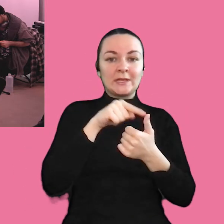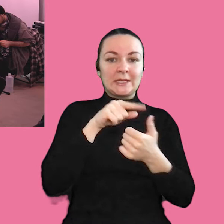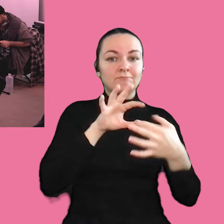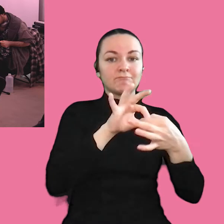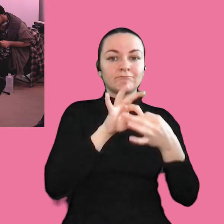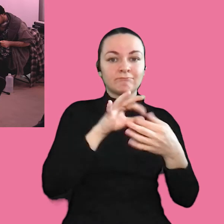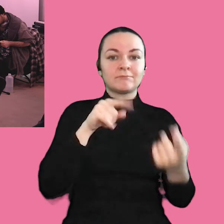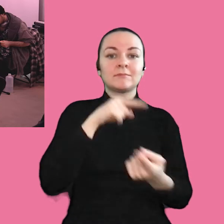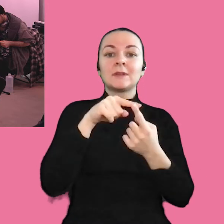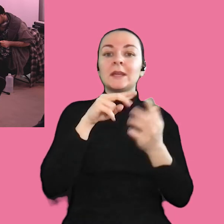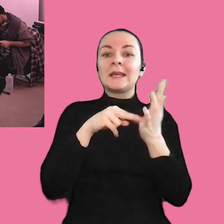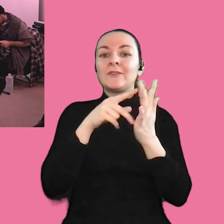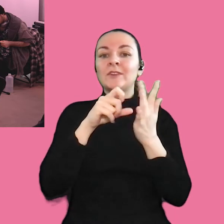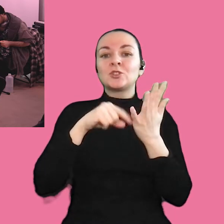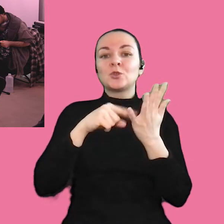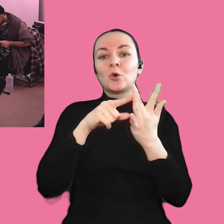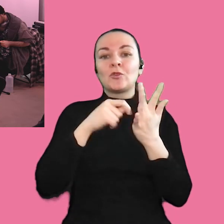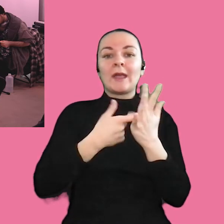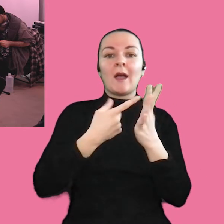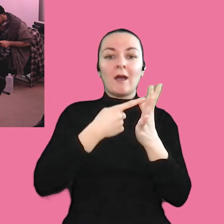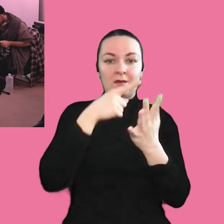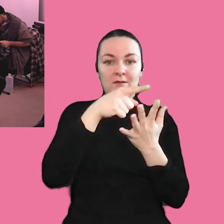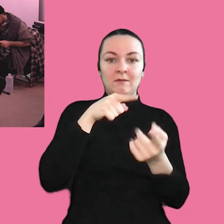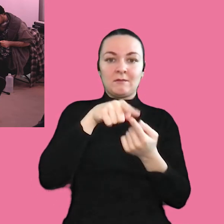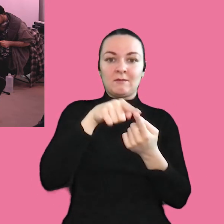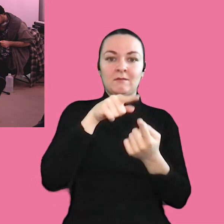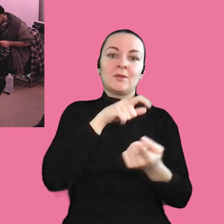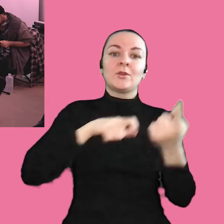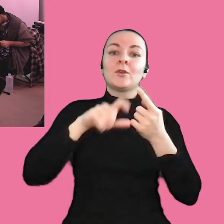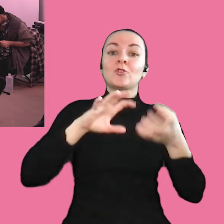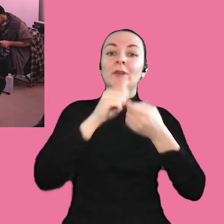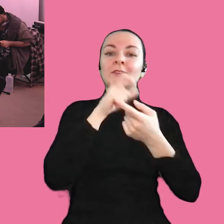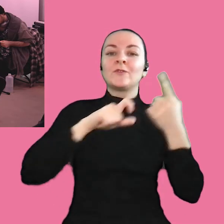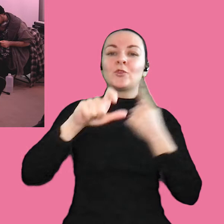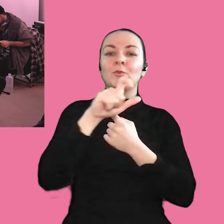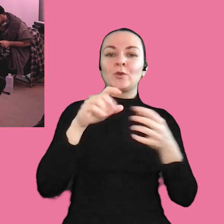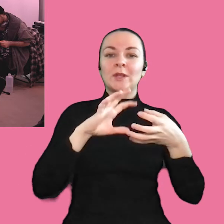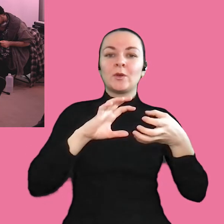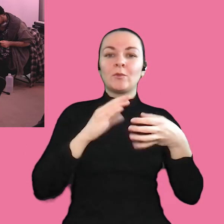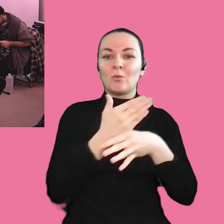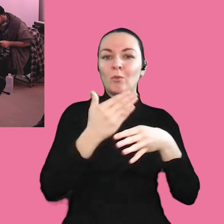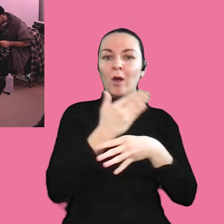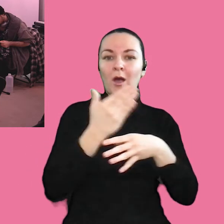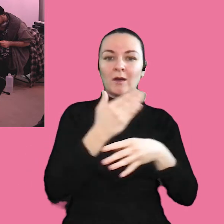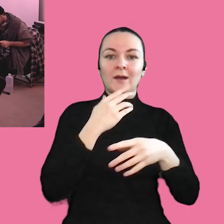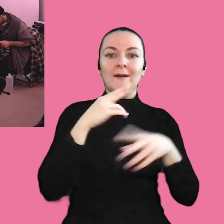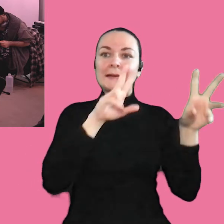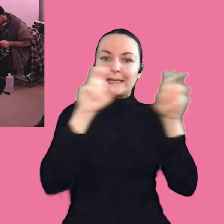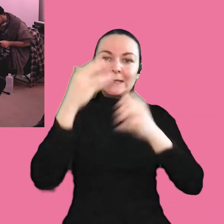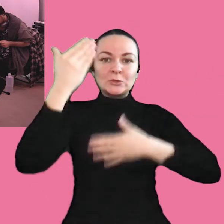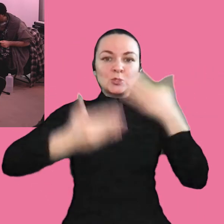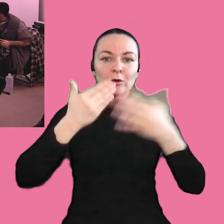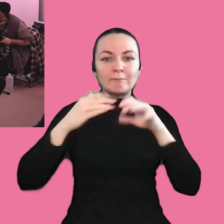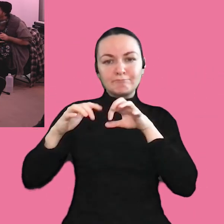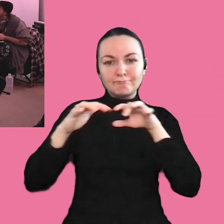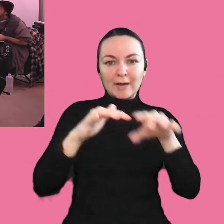and engaging the community. We've got Victoria, our colleague, who is looking, the other creative community worker, who is looking at the themes of